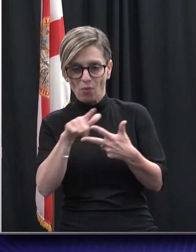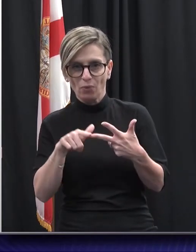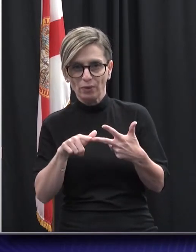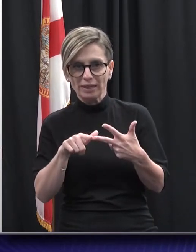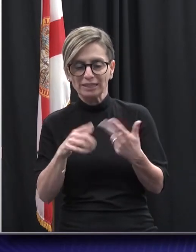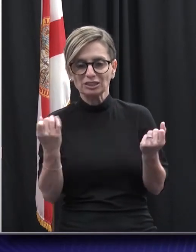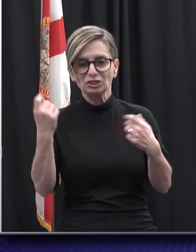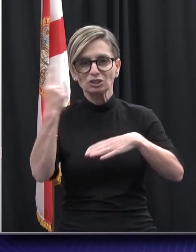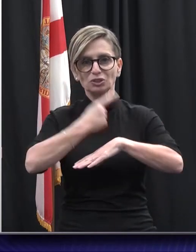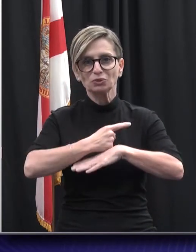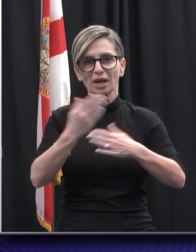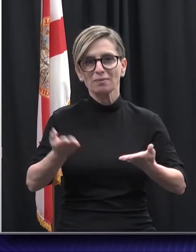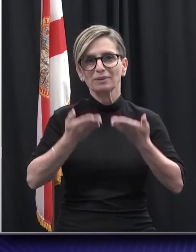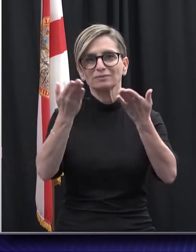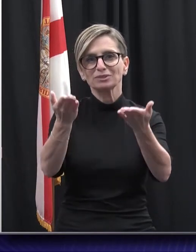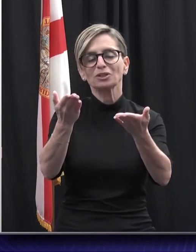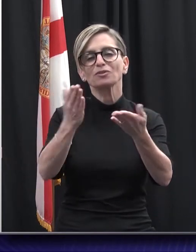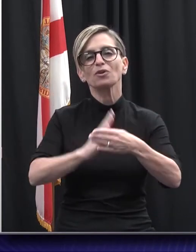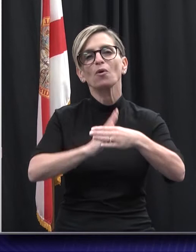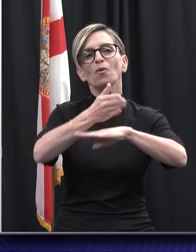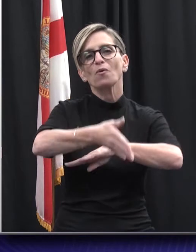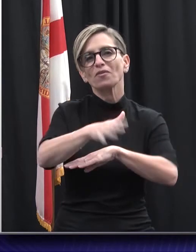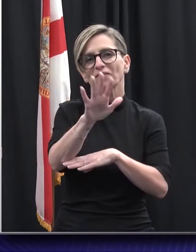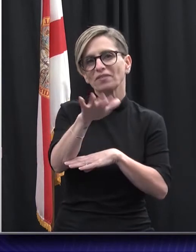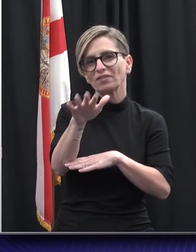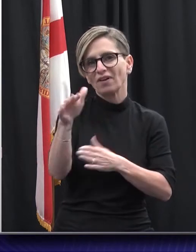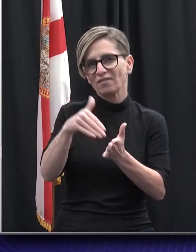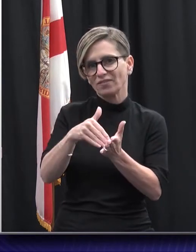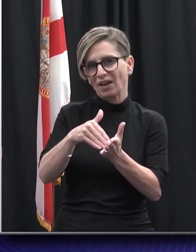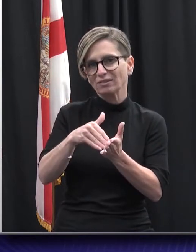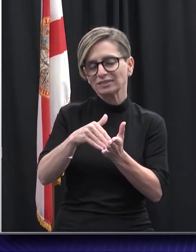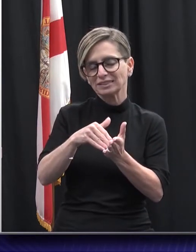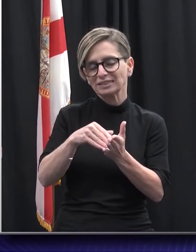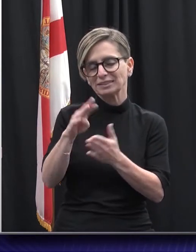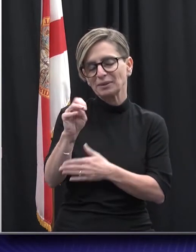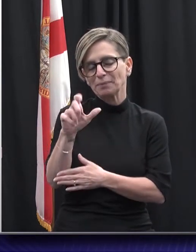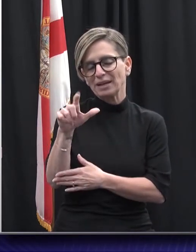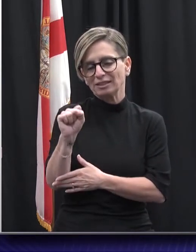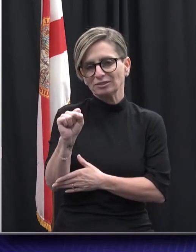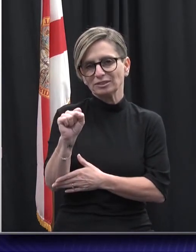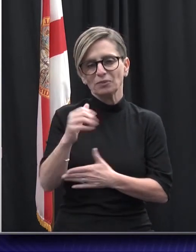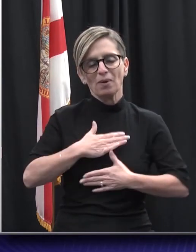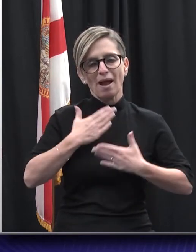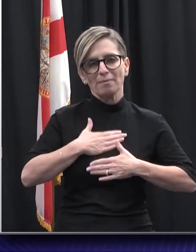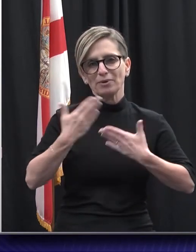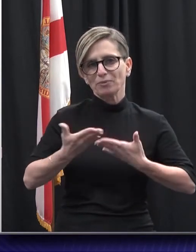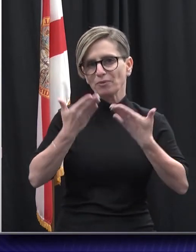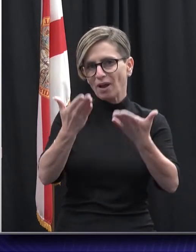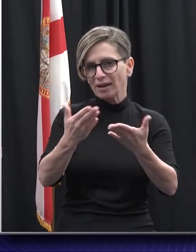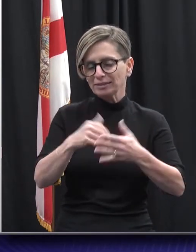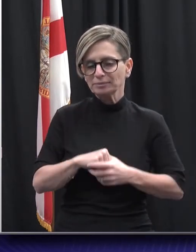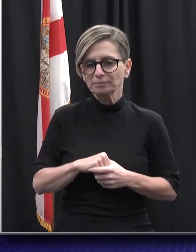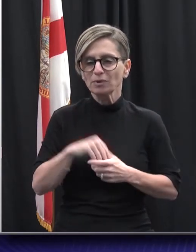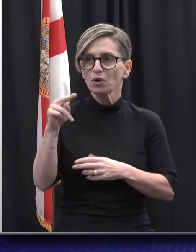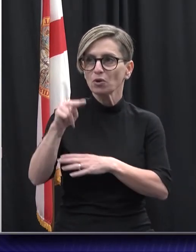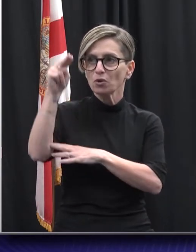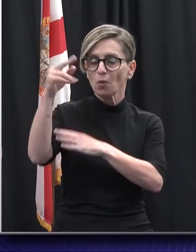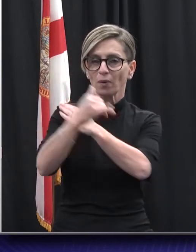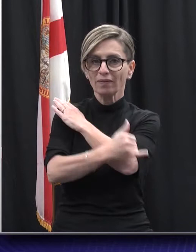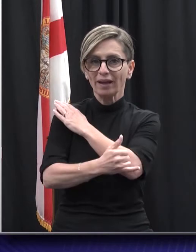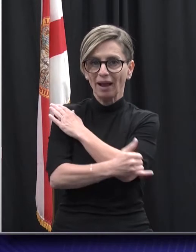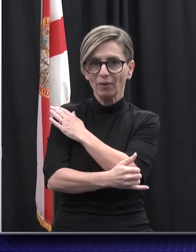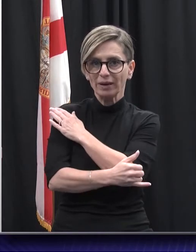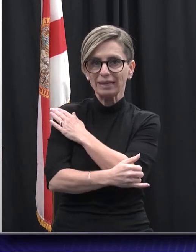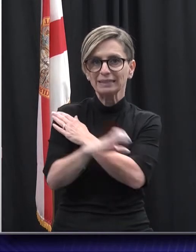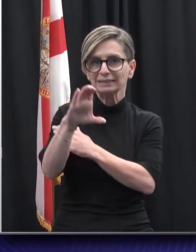over 55,000 meals. We know this is needed, and we're happy to be able to provide this service. In the North County, our feeding sites